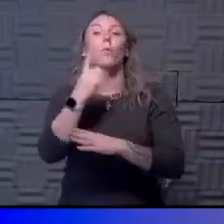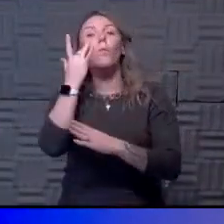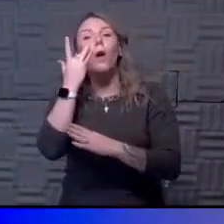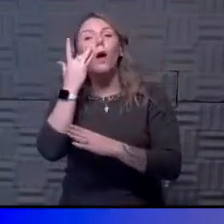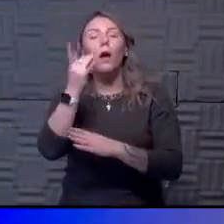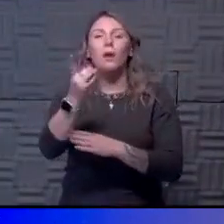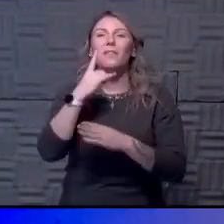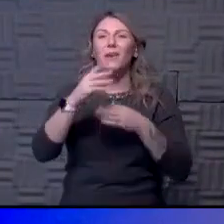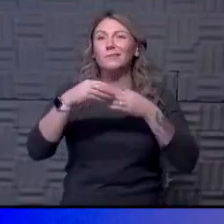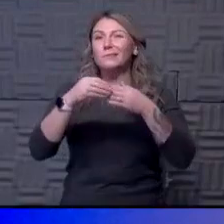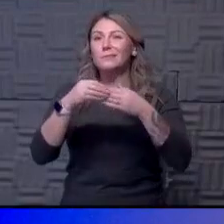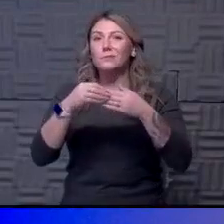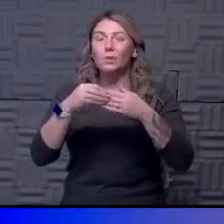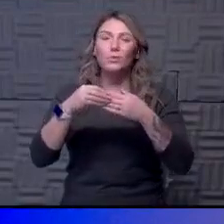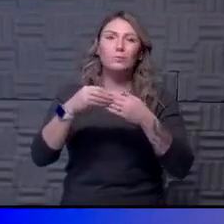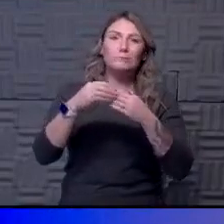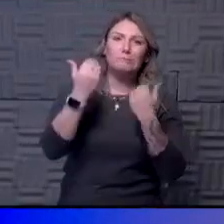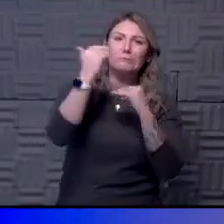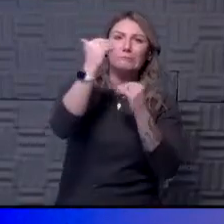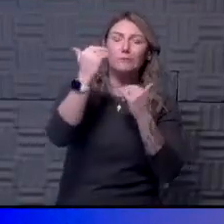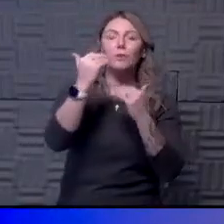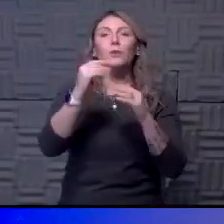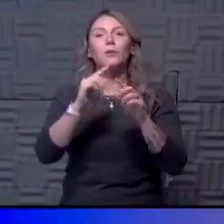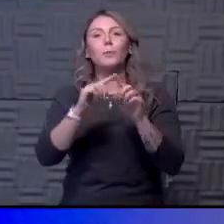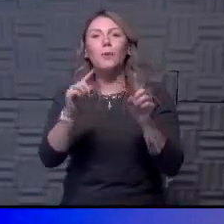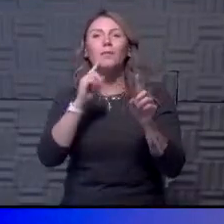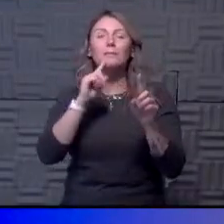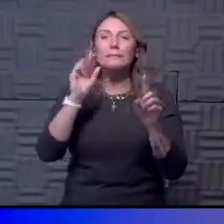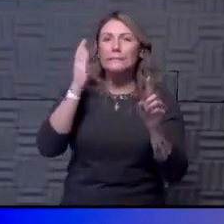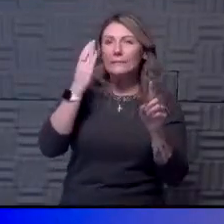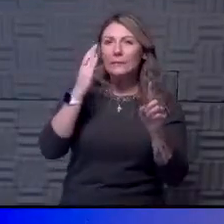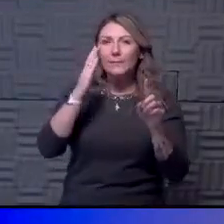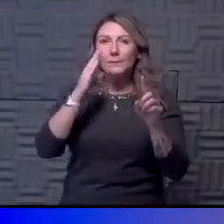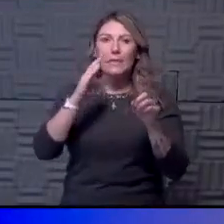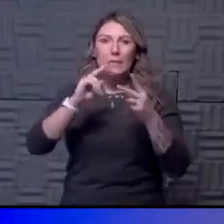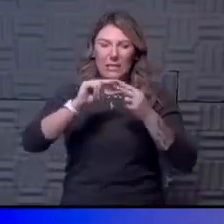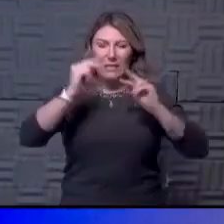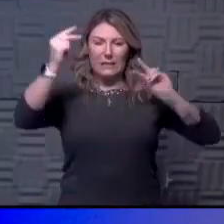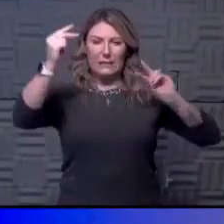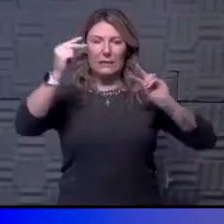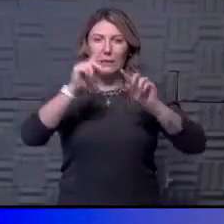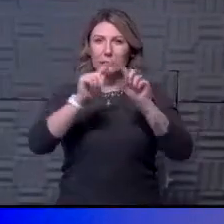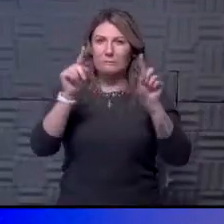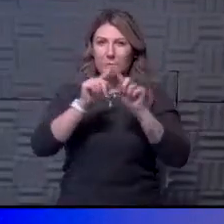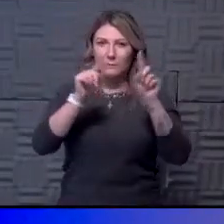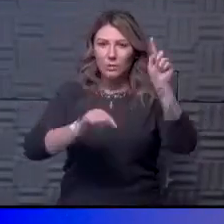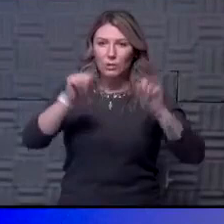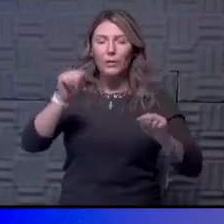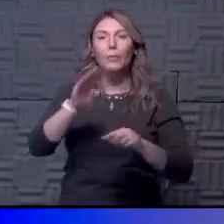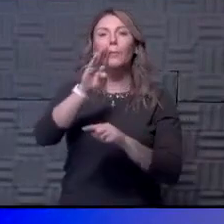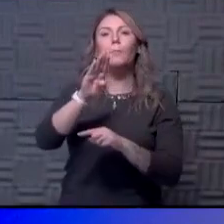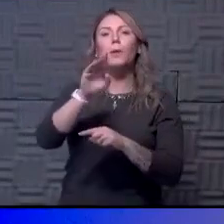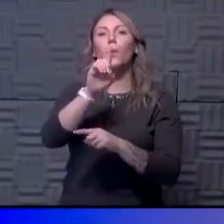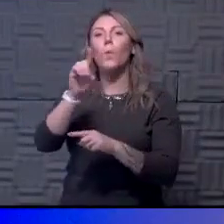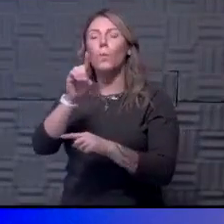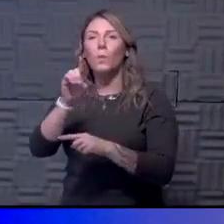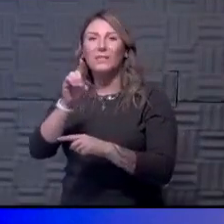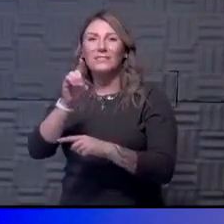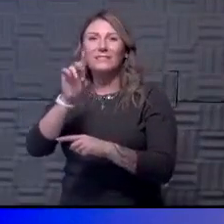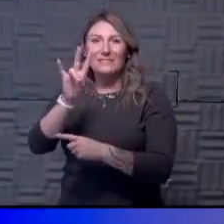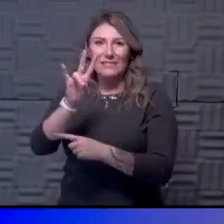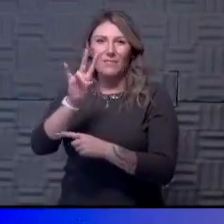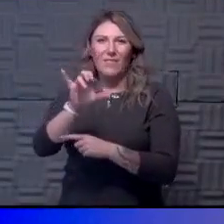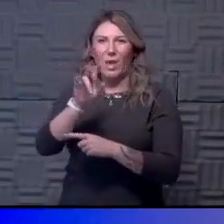they had loosened restrictions. It seems like the variants or the UK variant, the B117, seems to